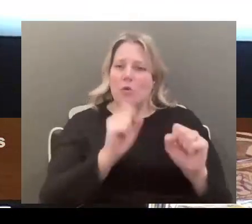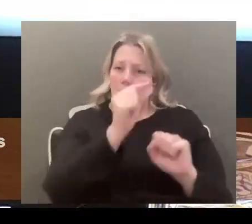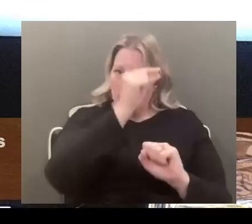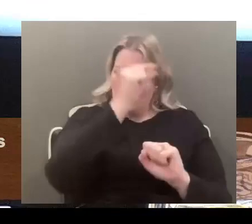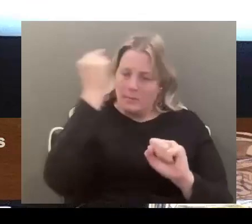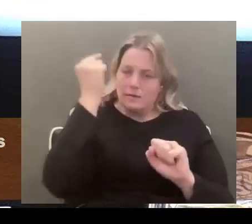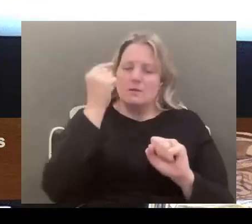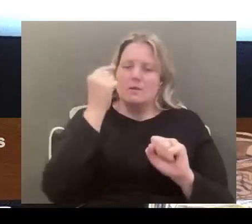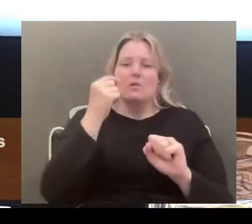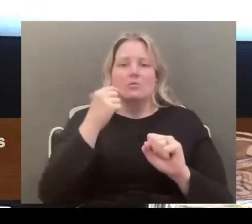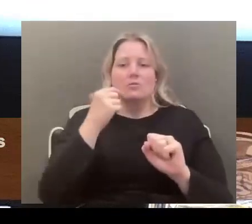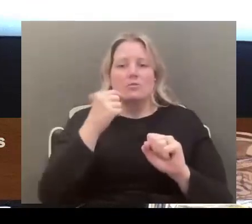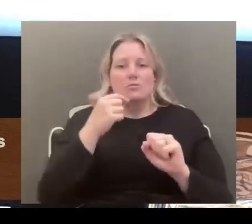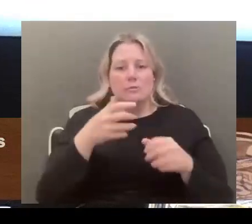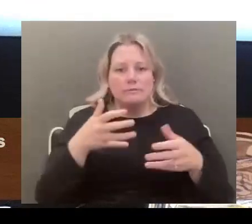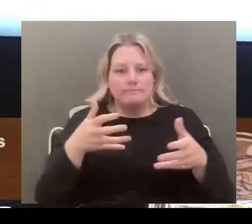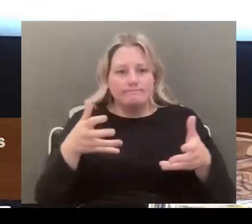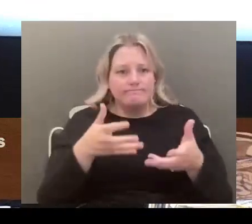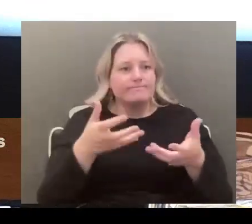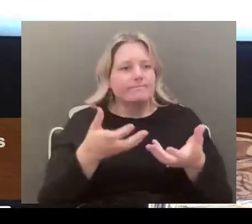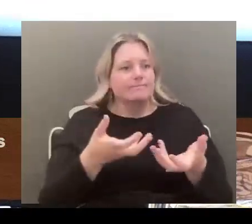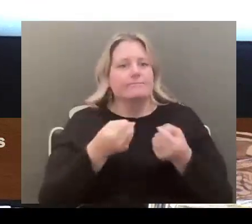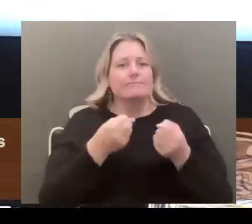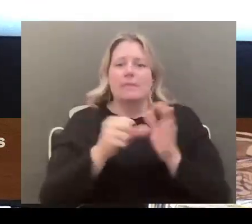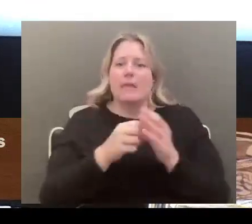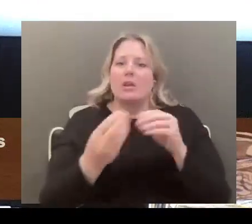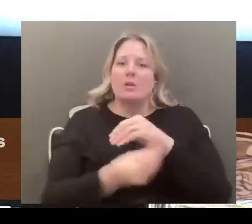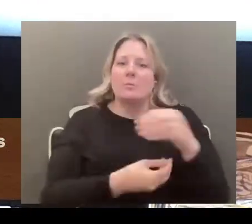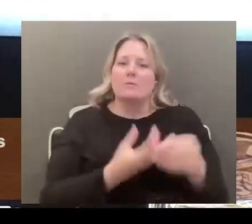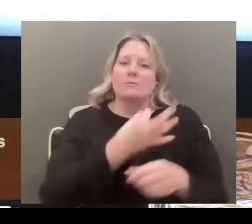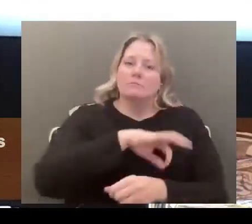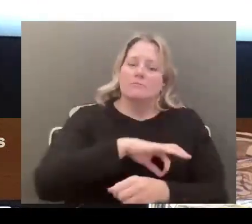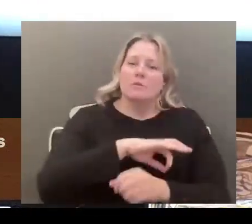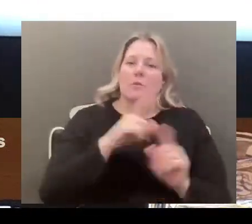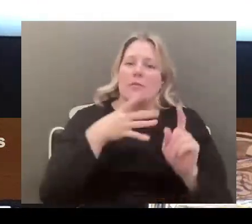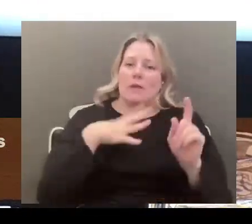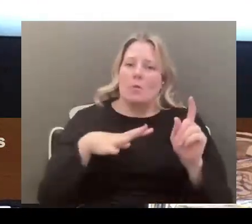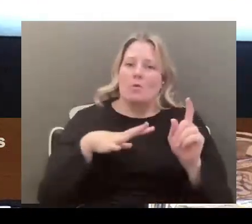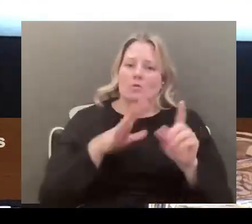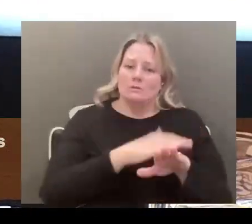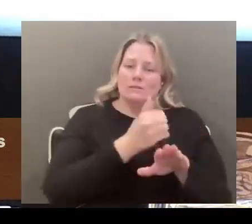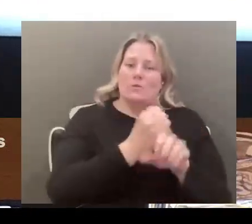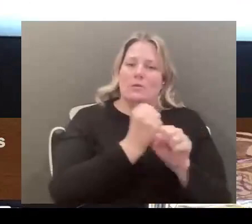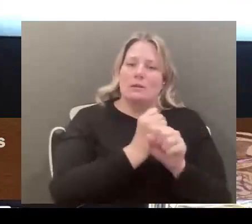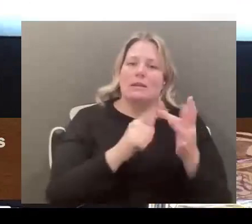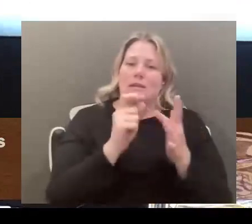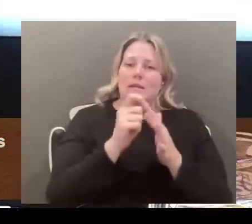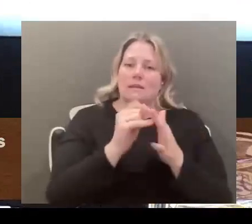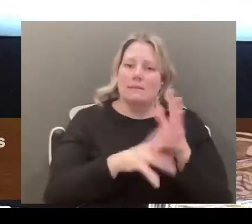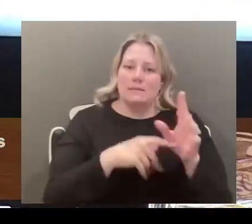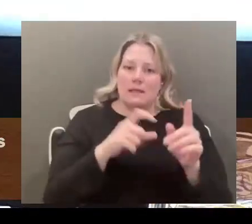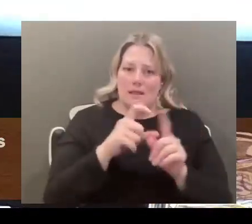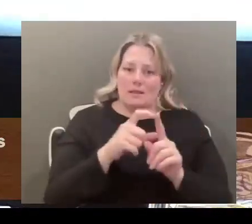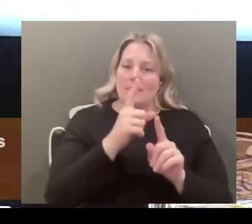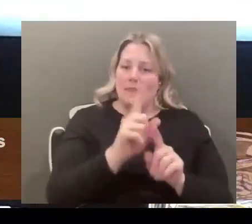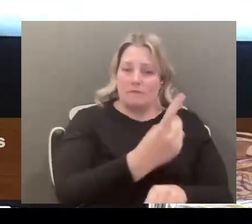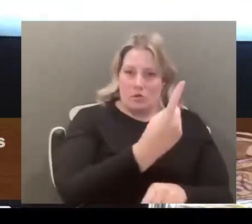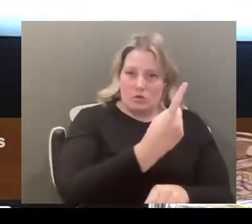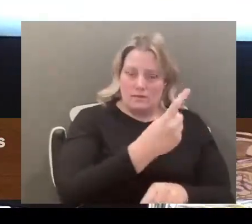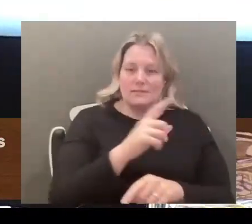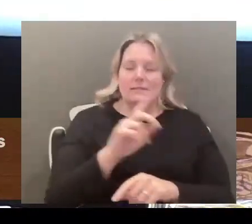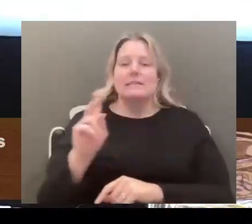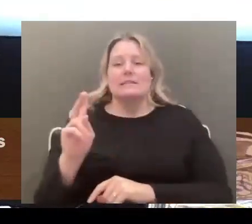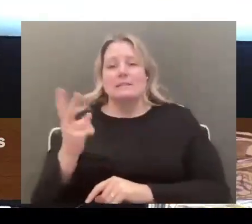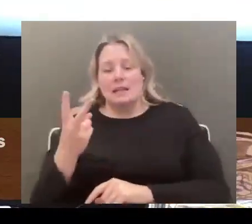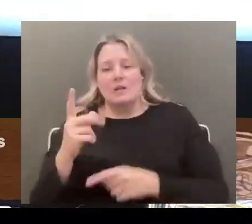values that they wish to achieve through offshore wind development on the Gippsland side. So that was the first one. The second one was renewable